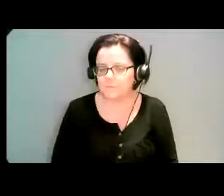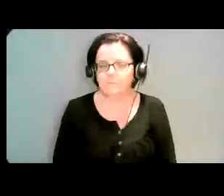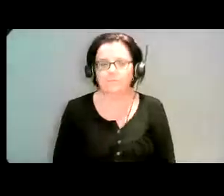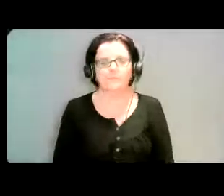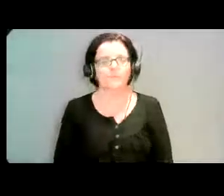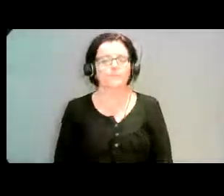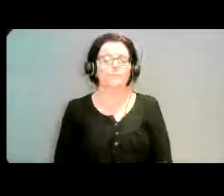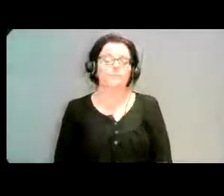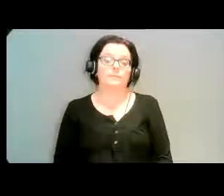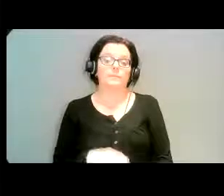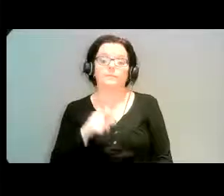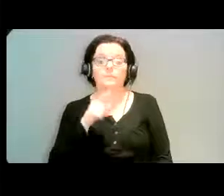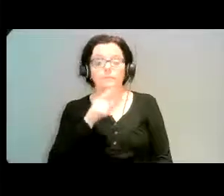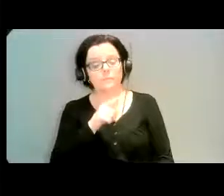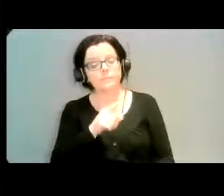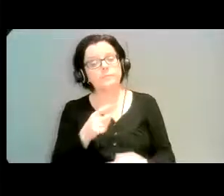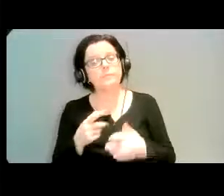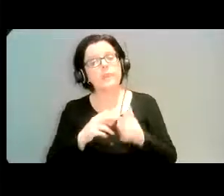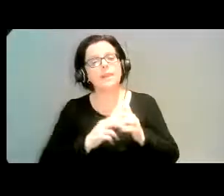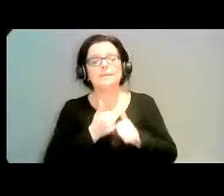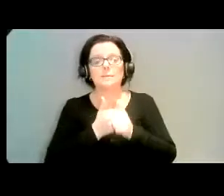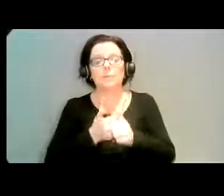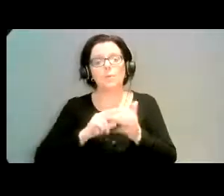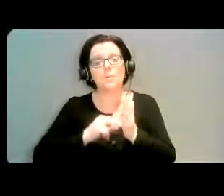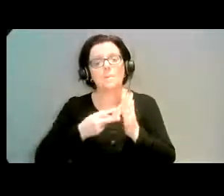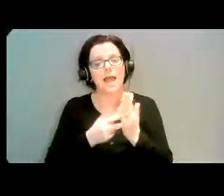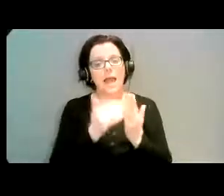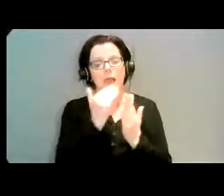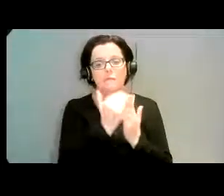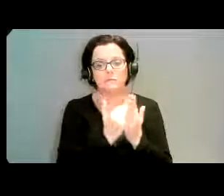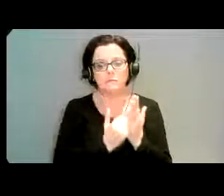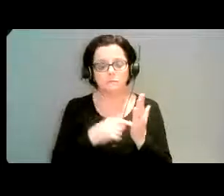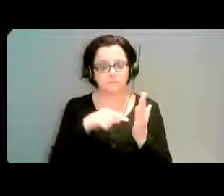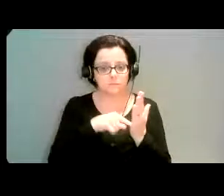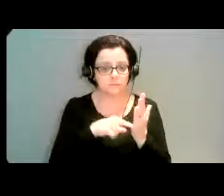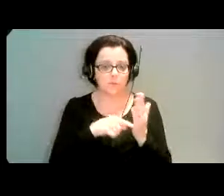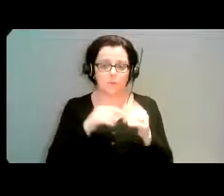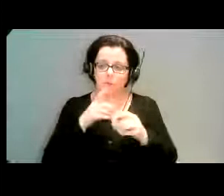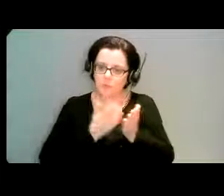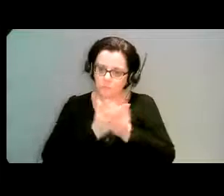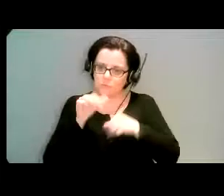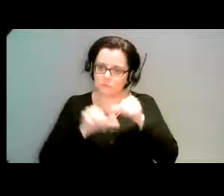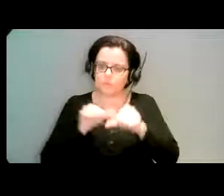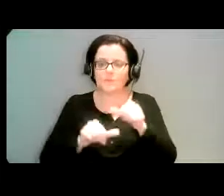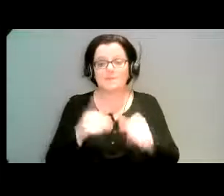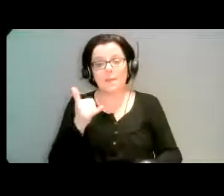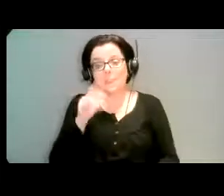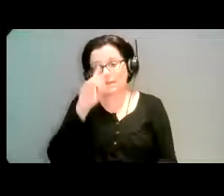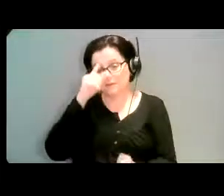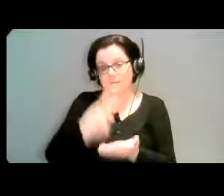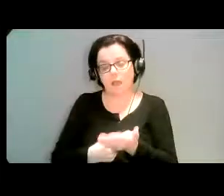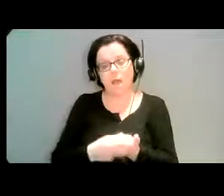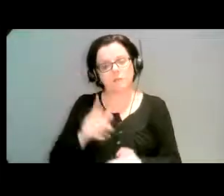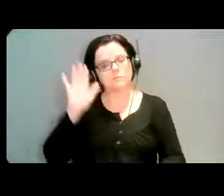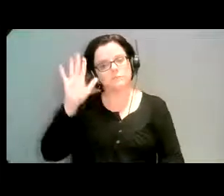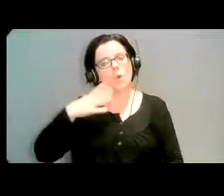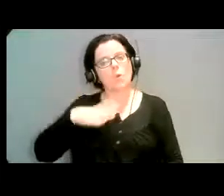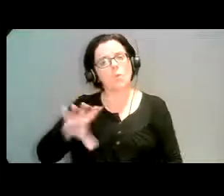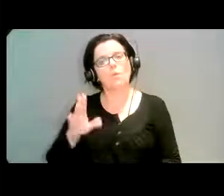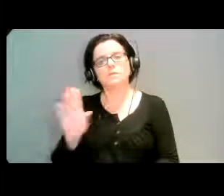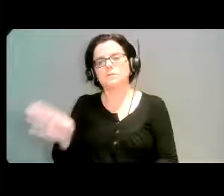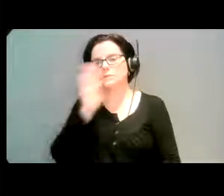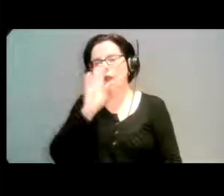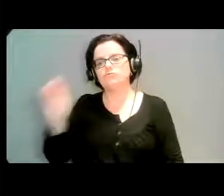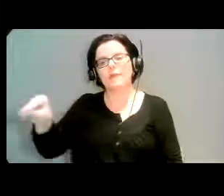Here also, during the support planning process, you can decide that you want direct payment and you want to arrange your own support,